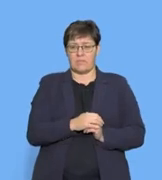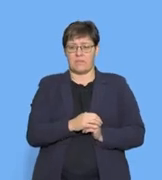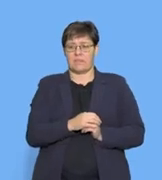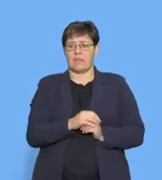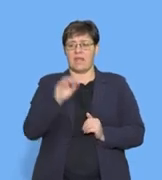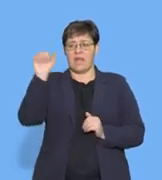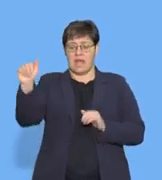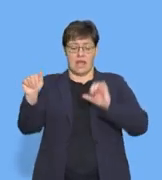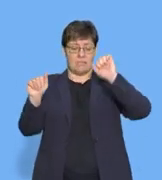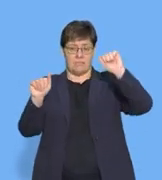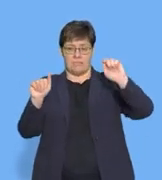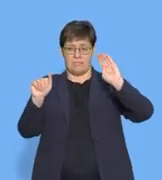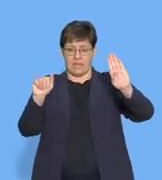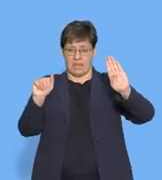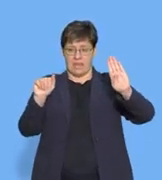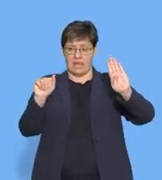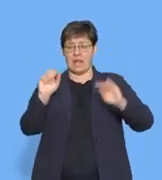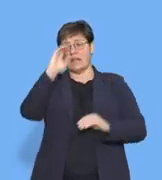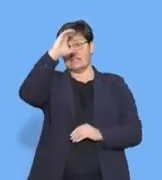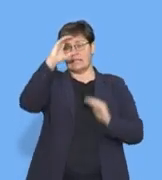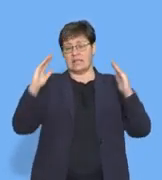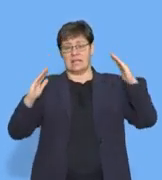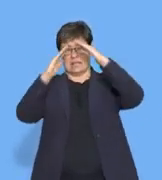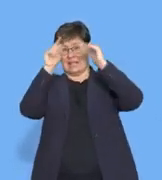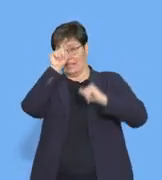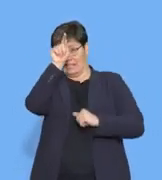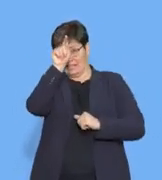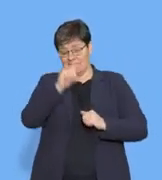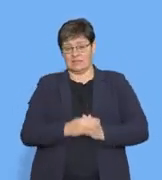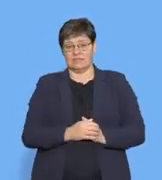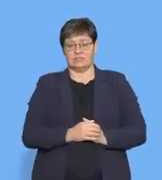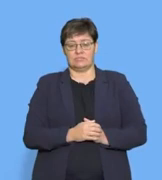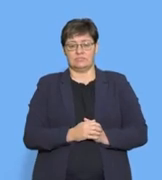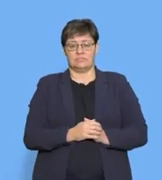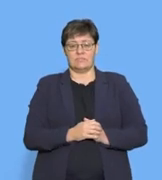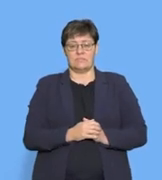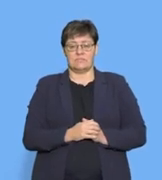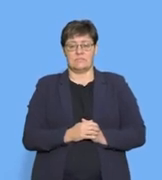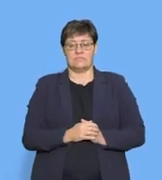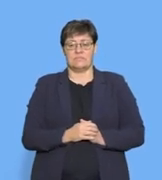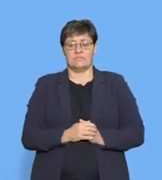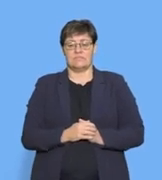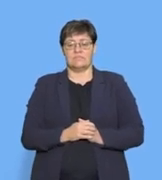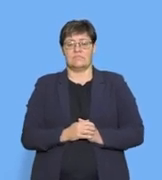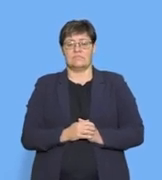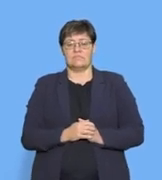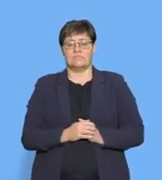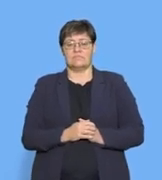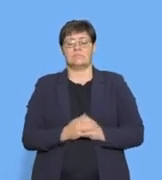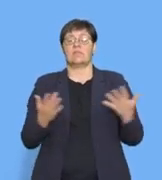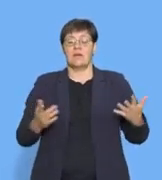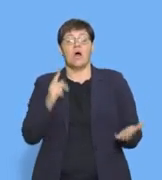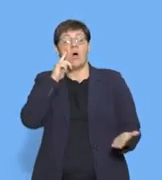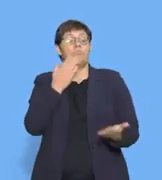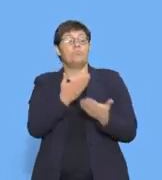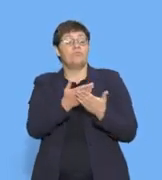we needed A, B, and C. So we're using that V pattern.